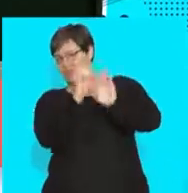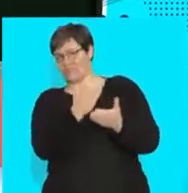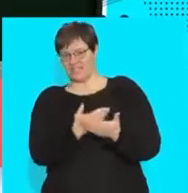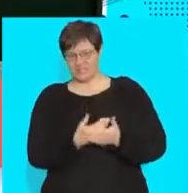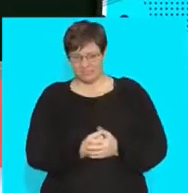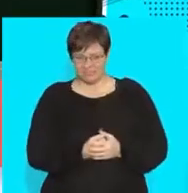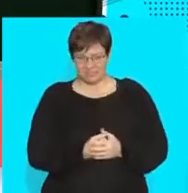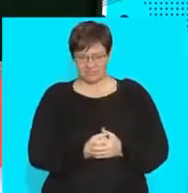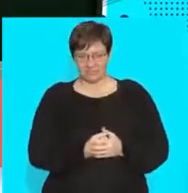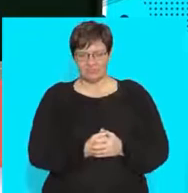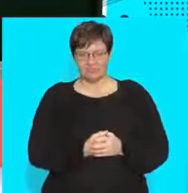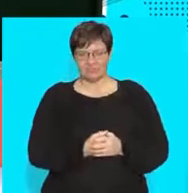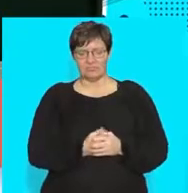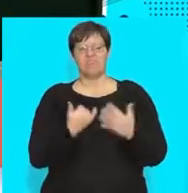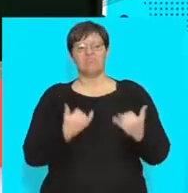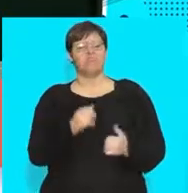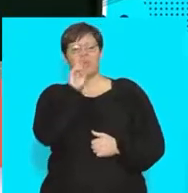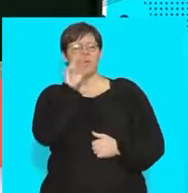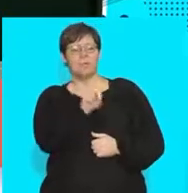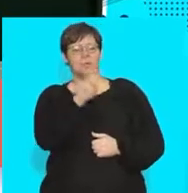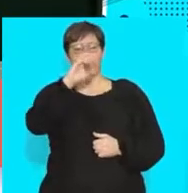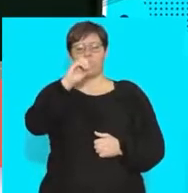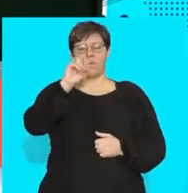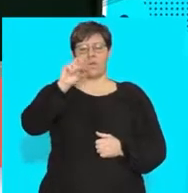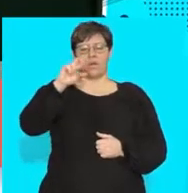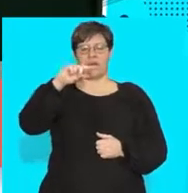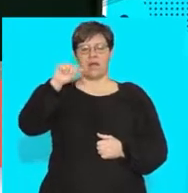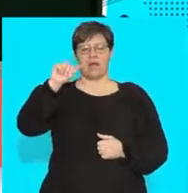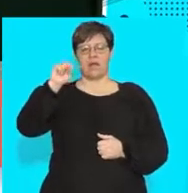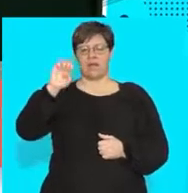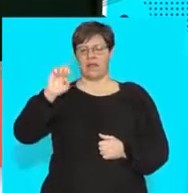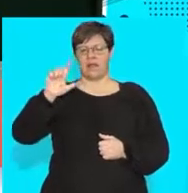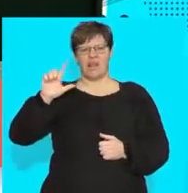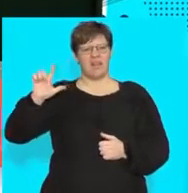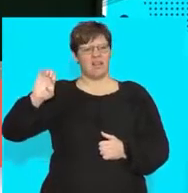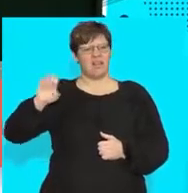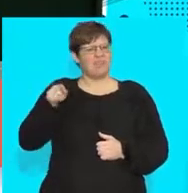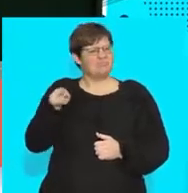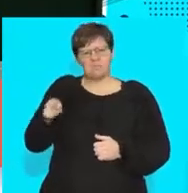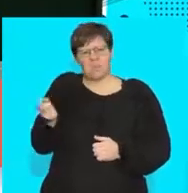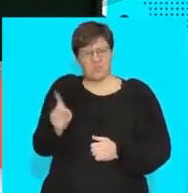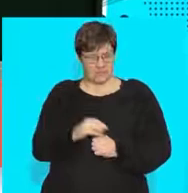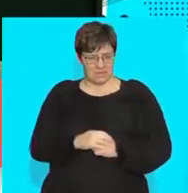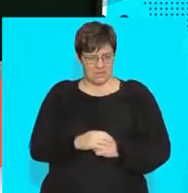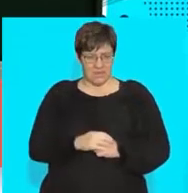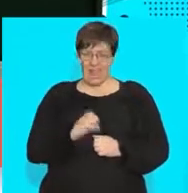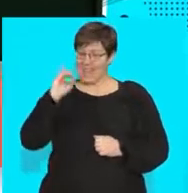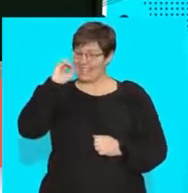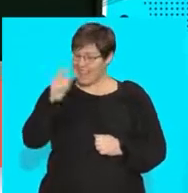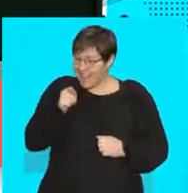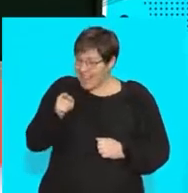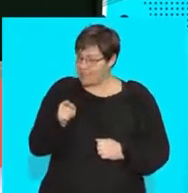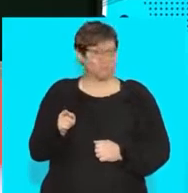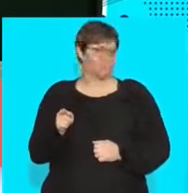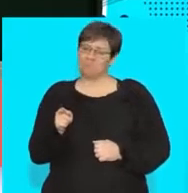are looking at the concept of what an organelle is. And an organelle is not a cell.